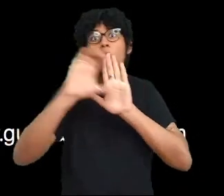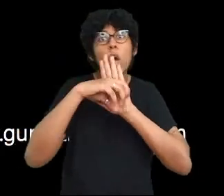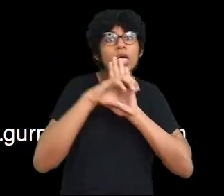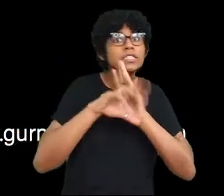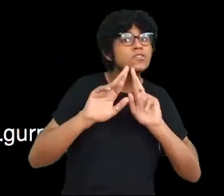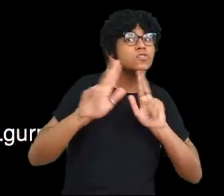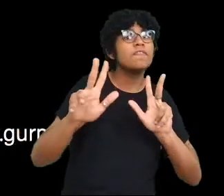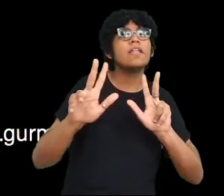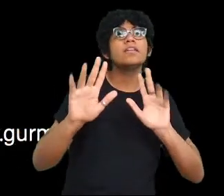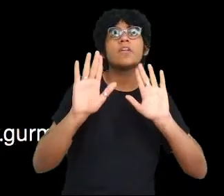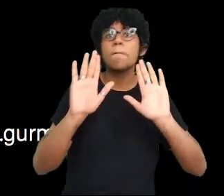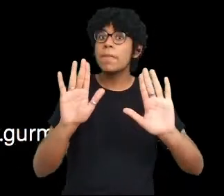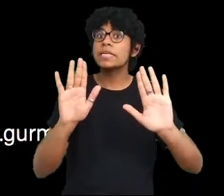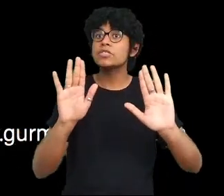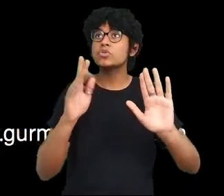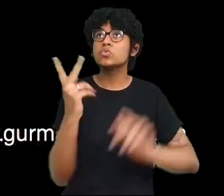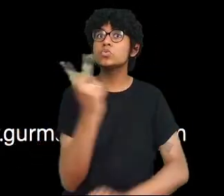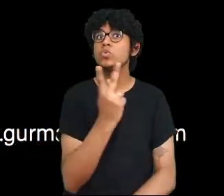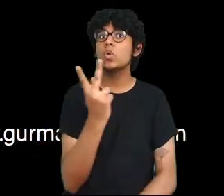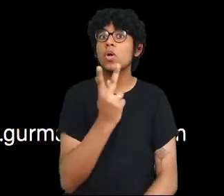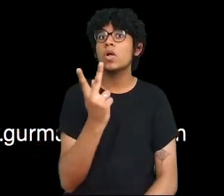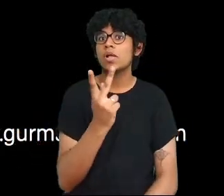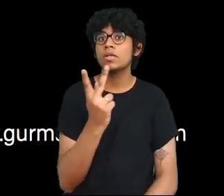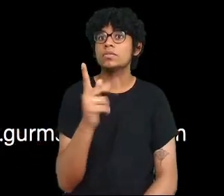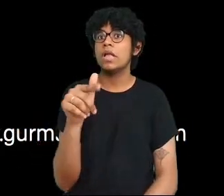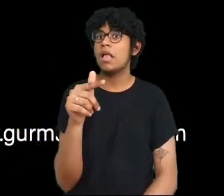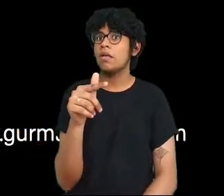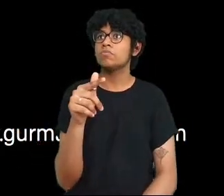both resonate with people and on different levels.